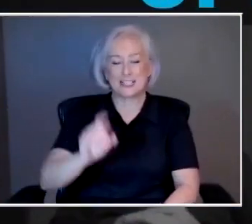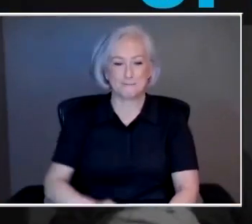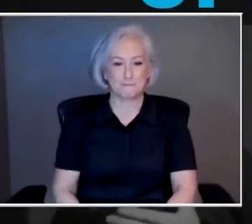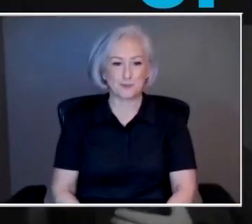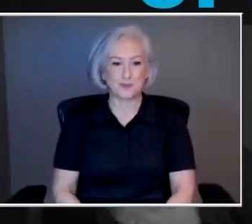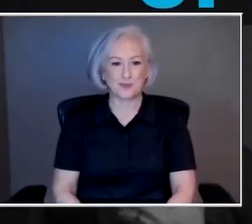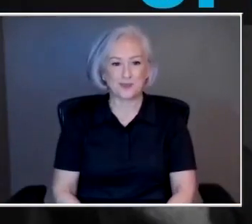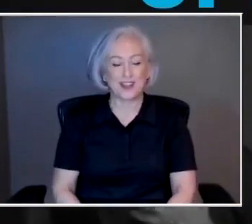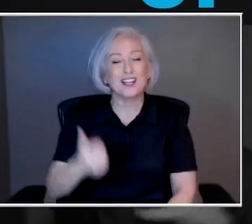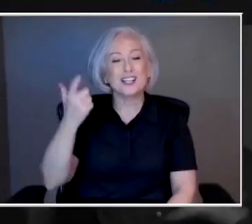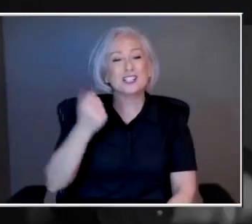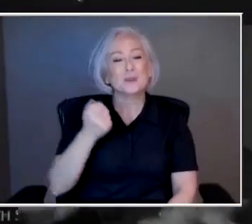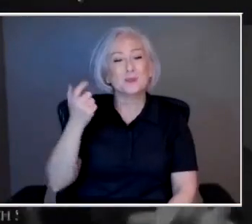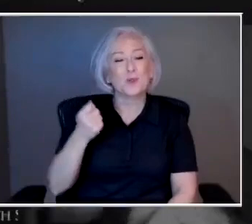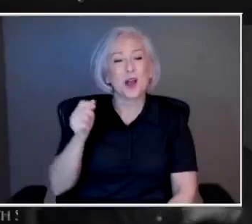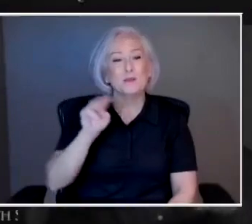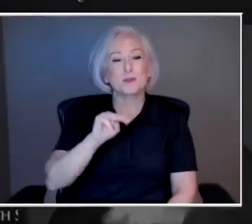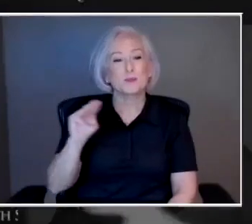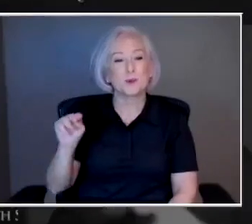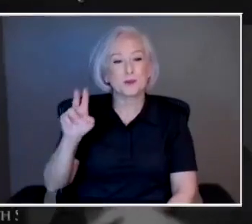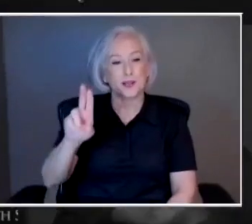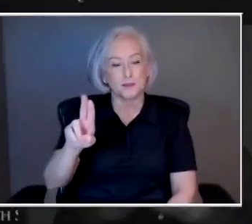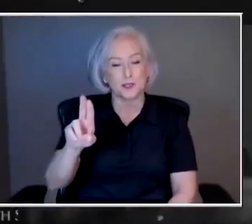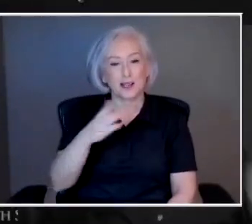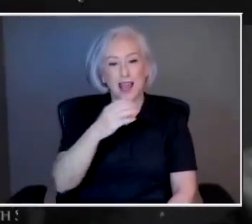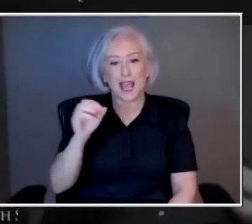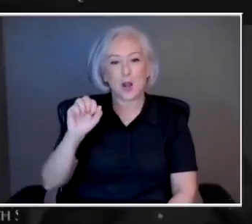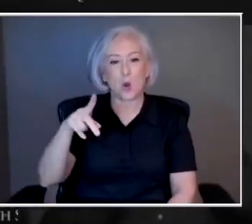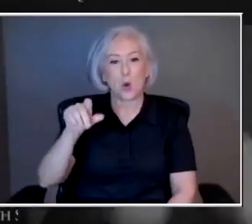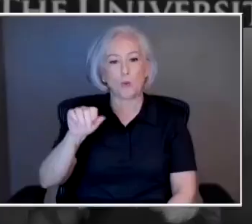Subscribe to our morning medical update and Open Mics with